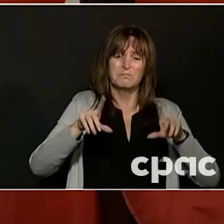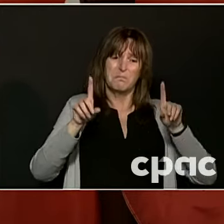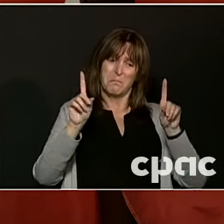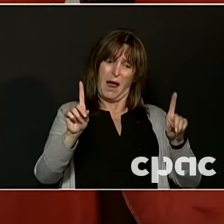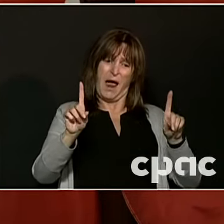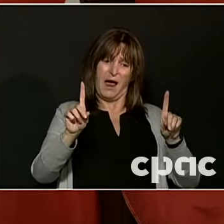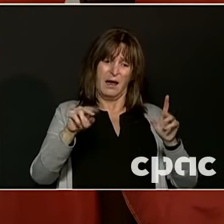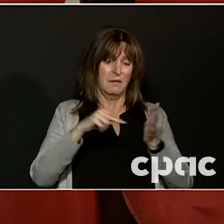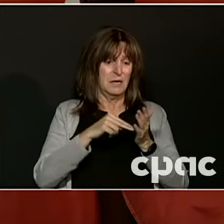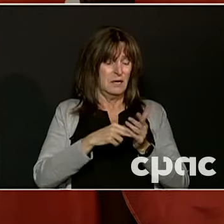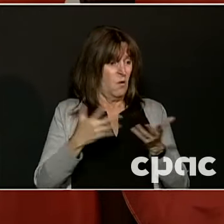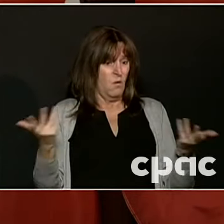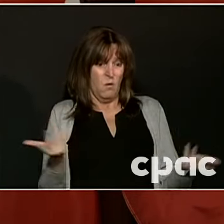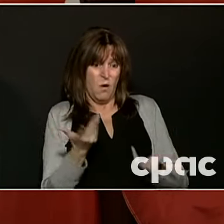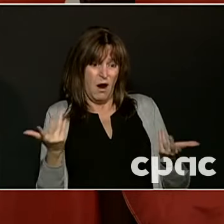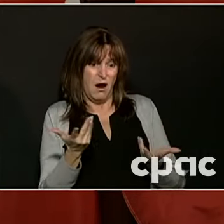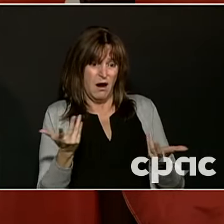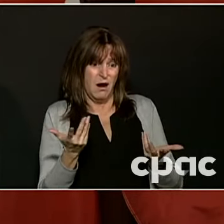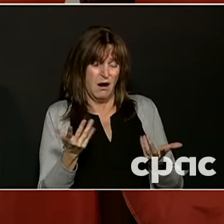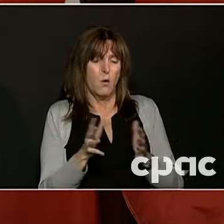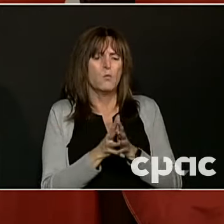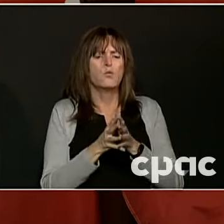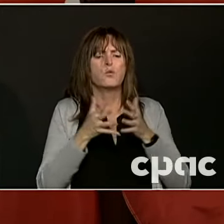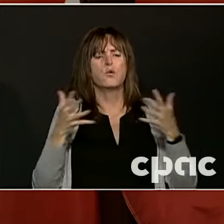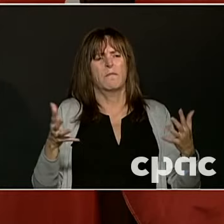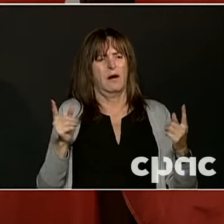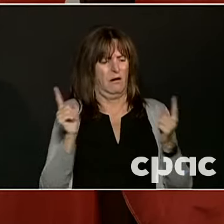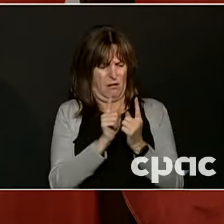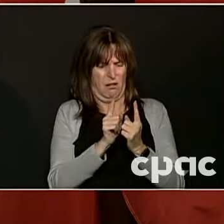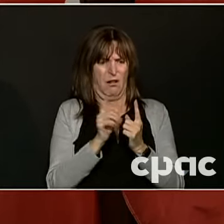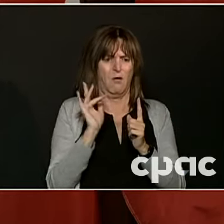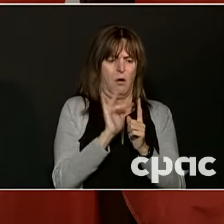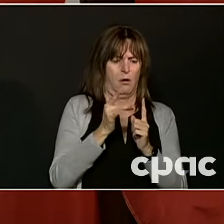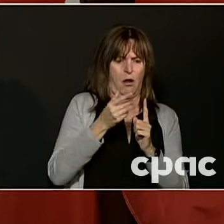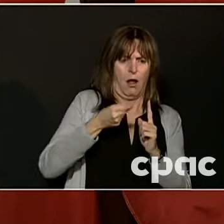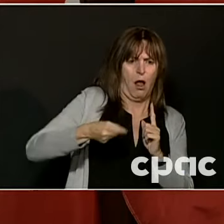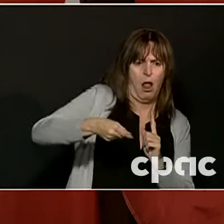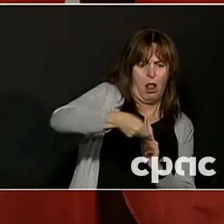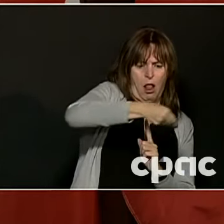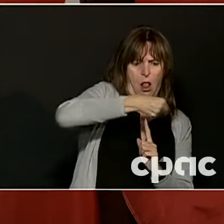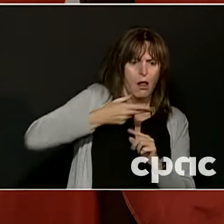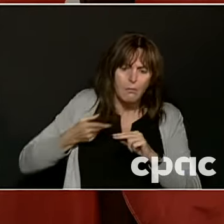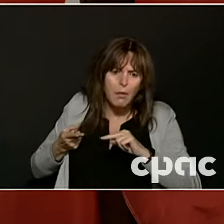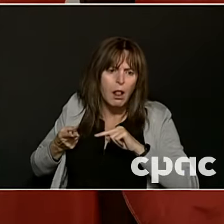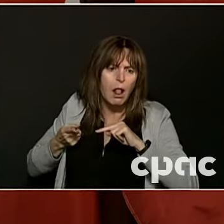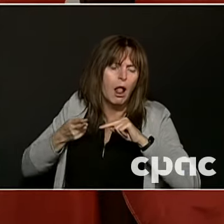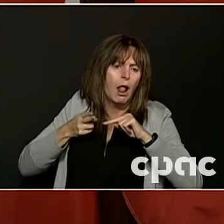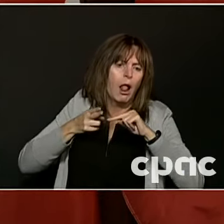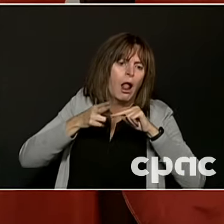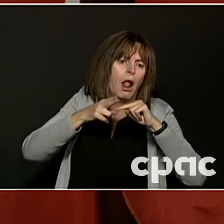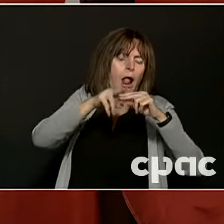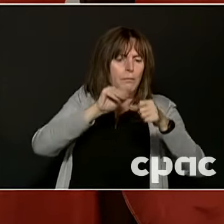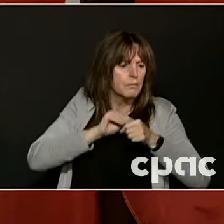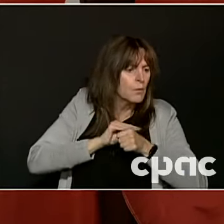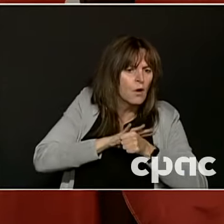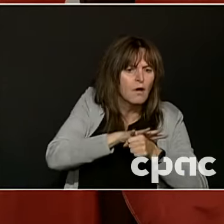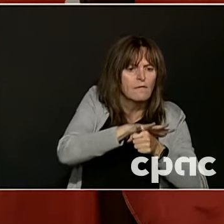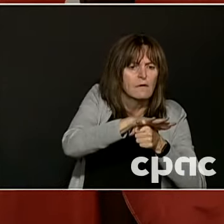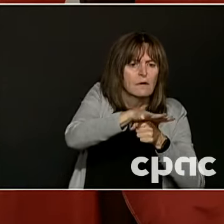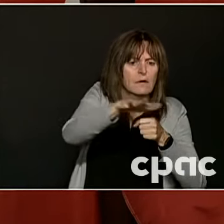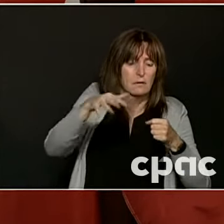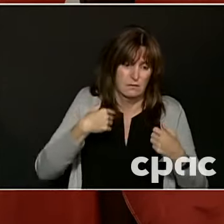being exposed and increasing the transmission, as Dr. Brown has alluded to, such that the percent positivity is going up even